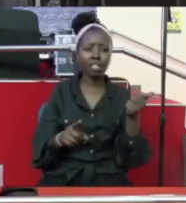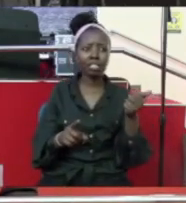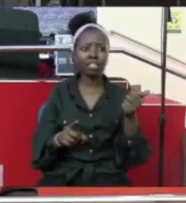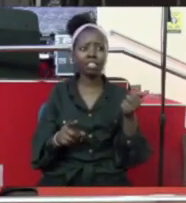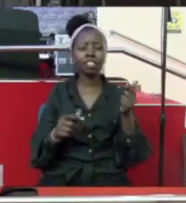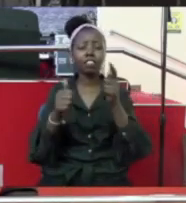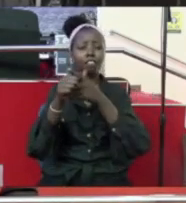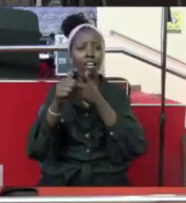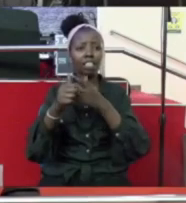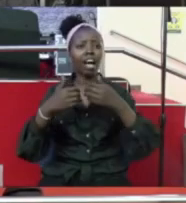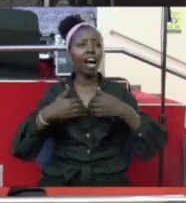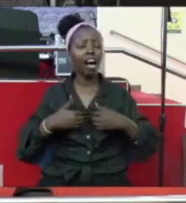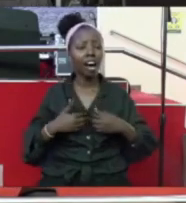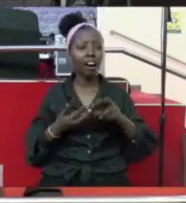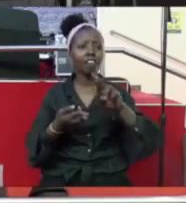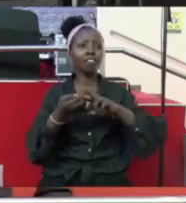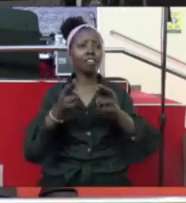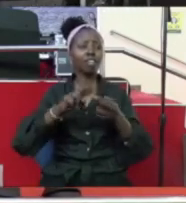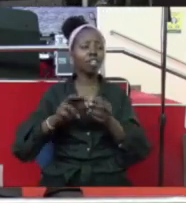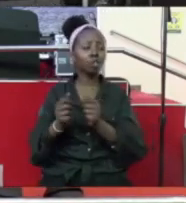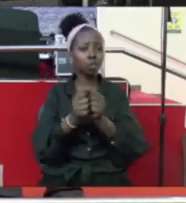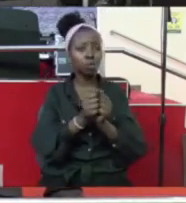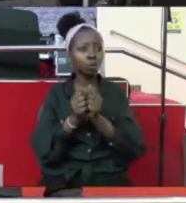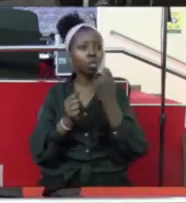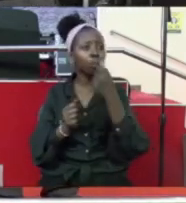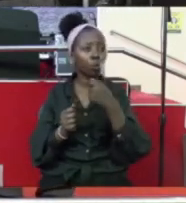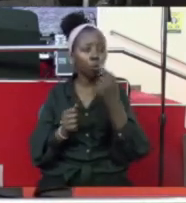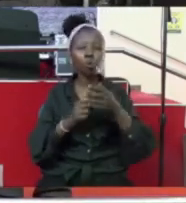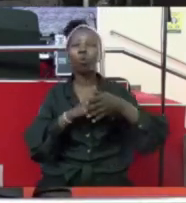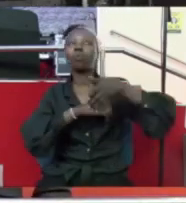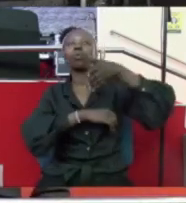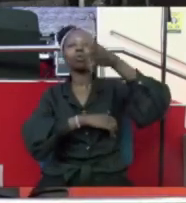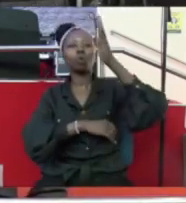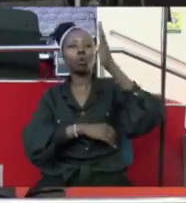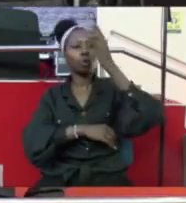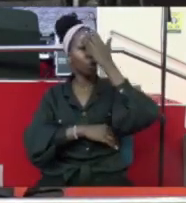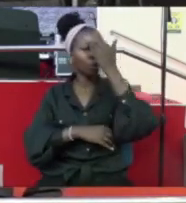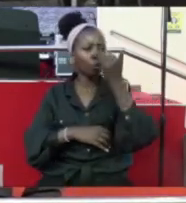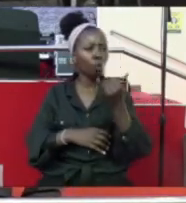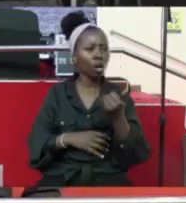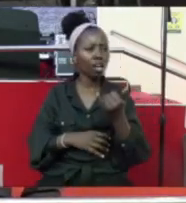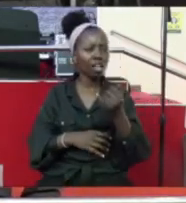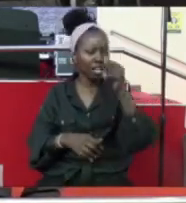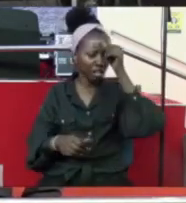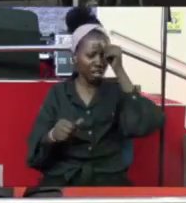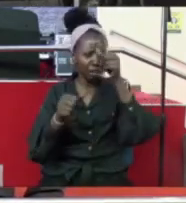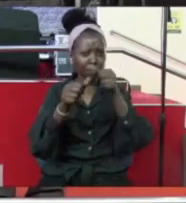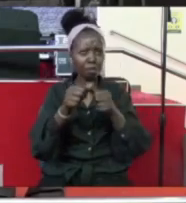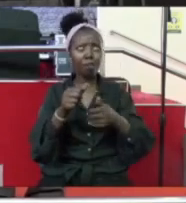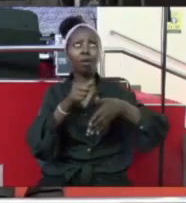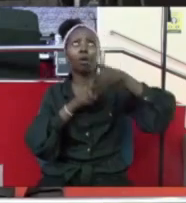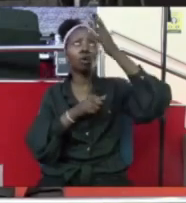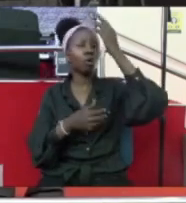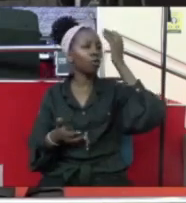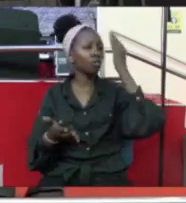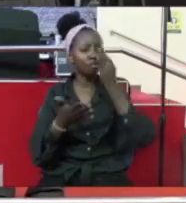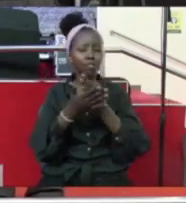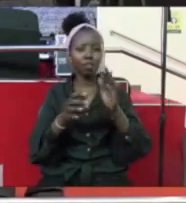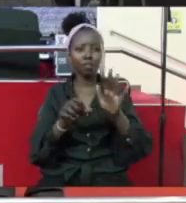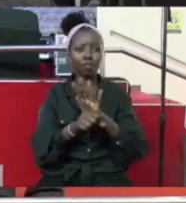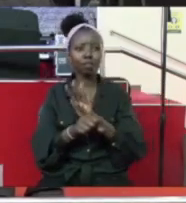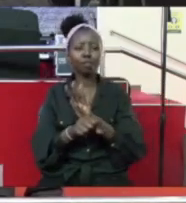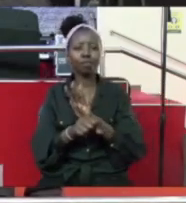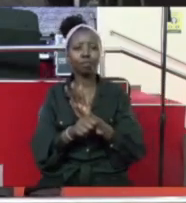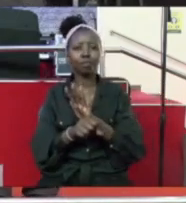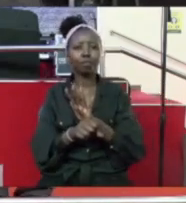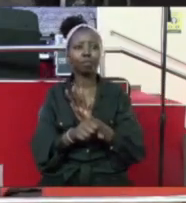God. Lakini bora zaidi ni kuwa na uhusiano mzuri naye Mwenyezi Mungu. Because you have been reminded that he is the faithful God. Kwa sababu